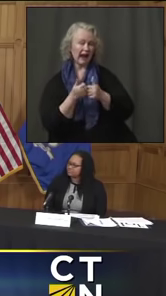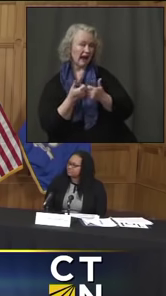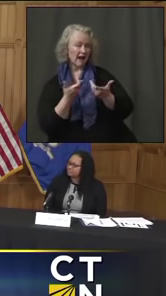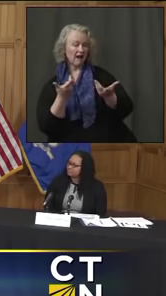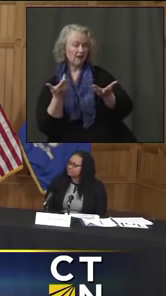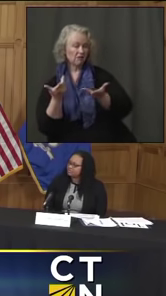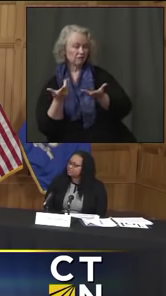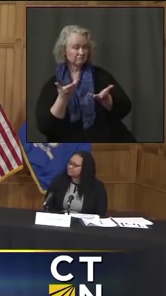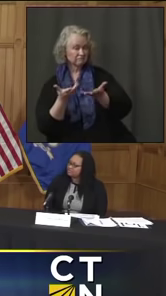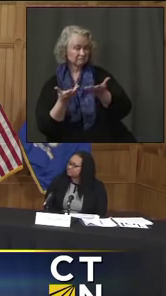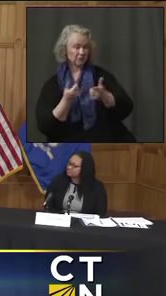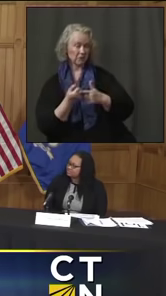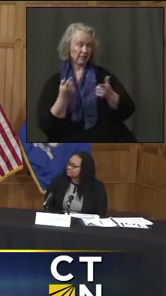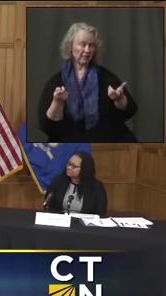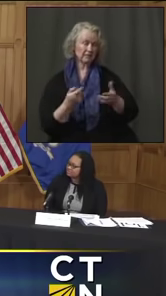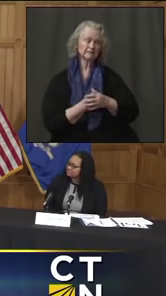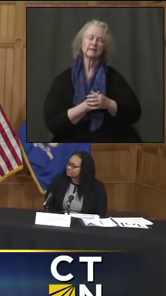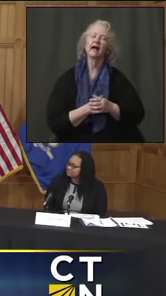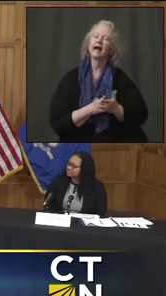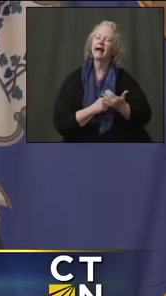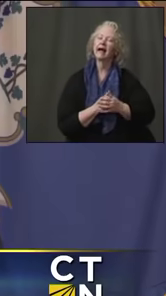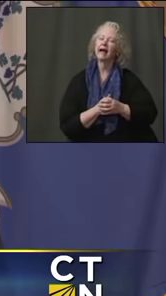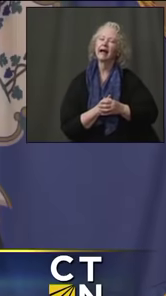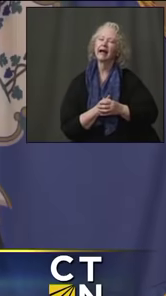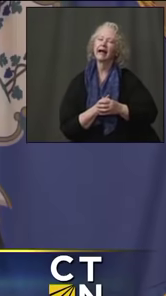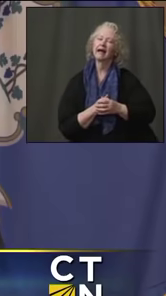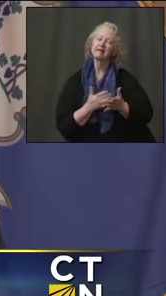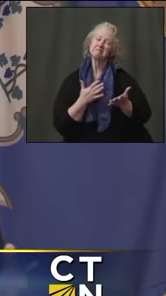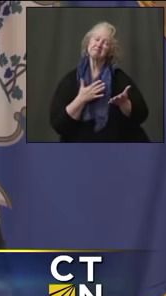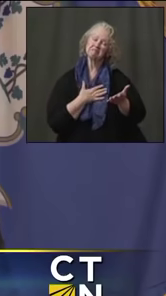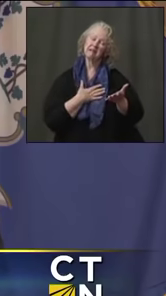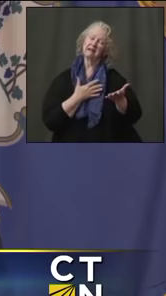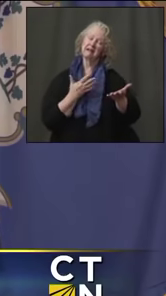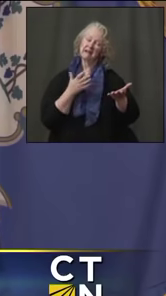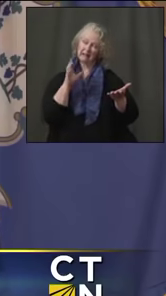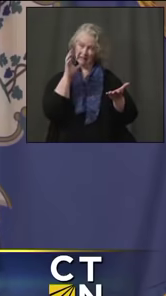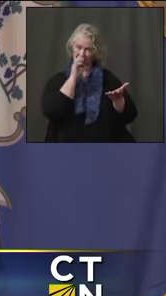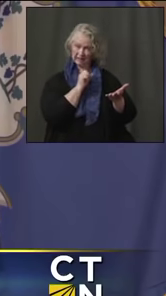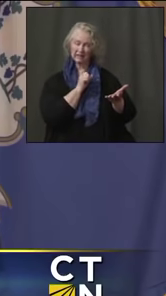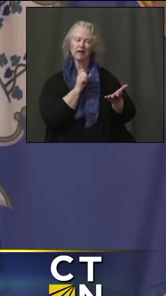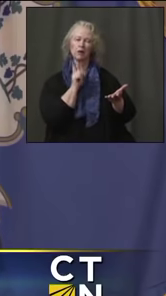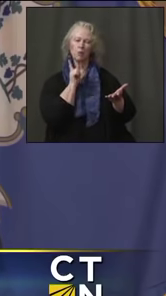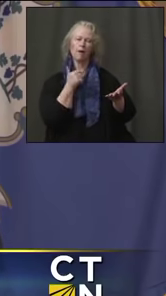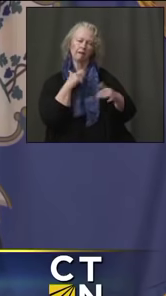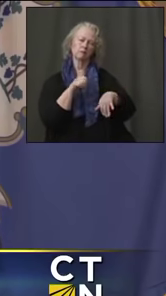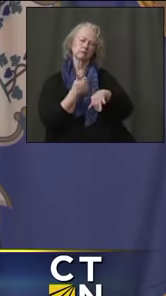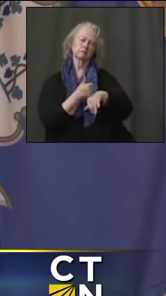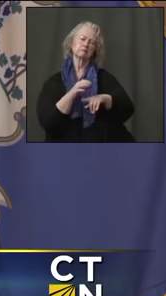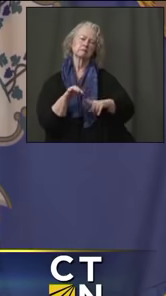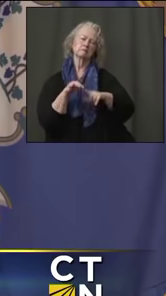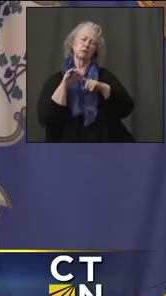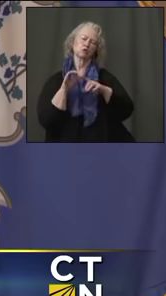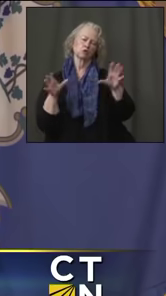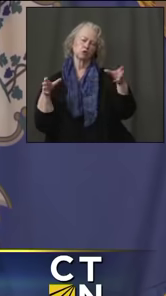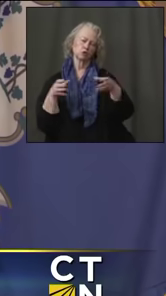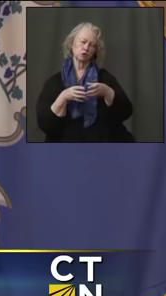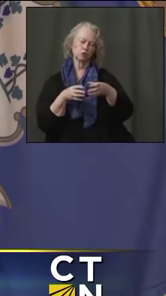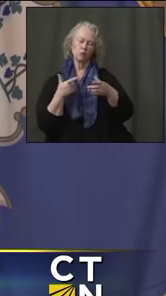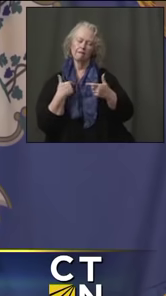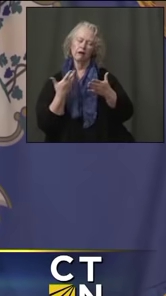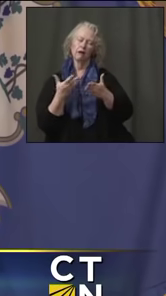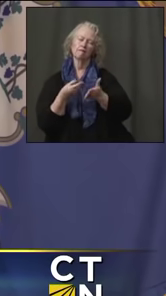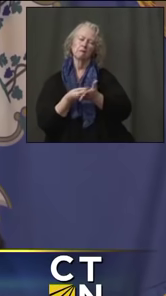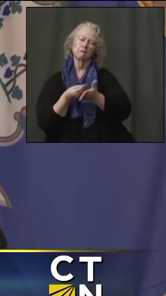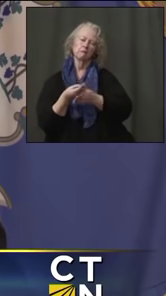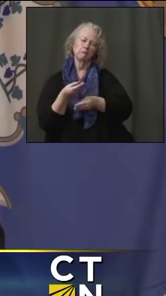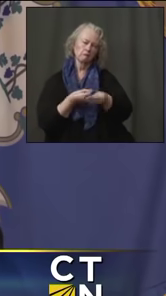that? Well, my hunch is at some point there's going to be a special session. There are a lot of budget issues I'd